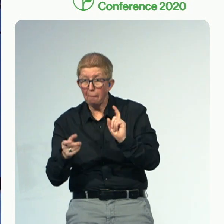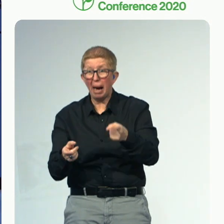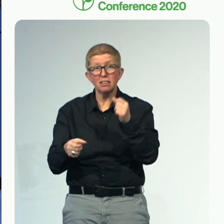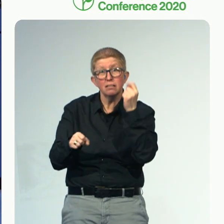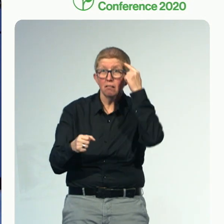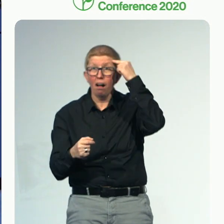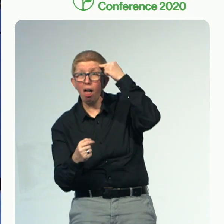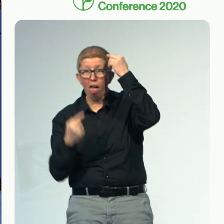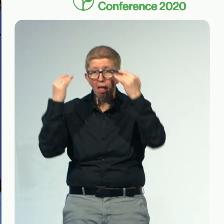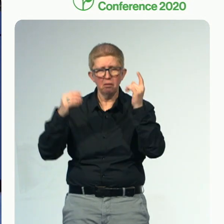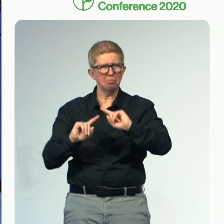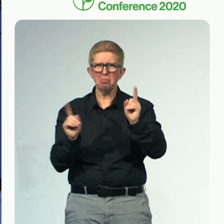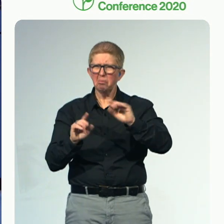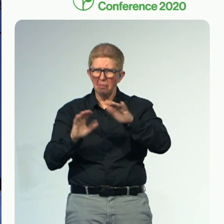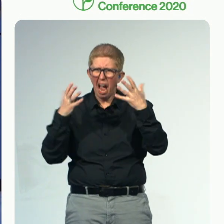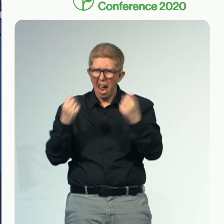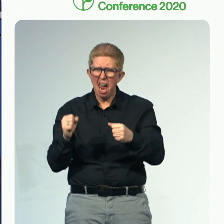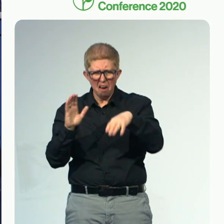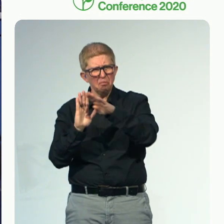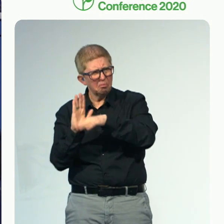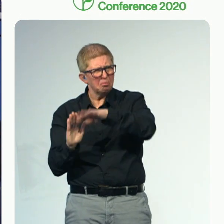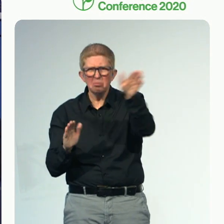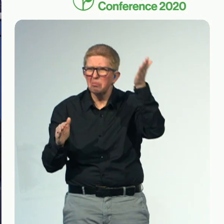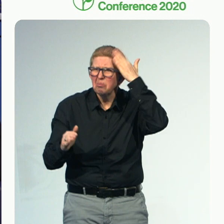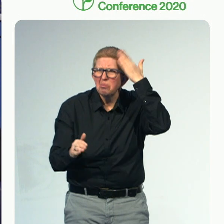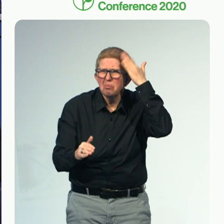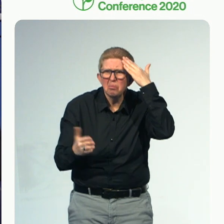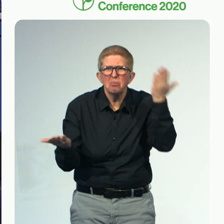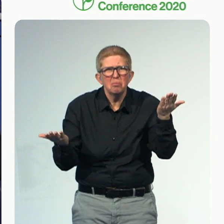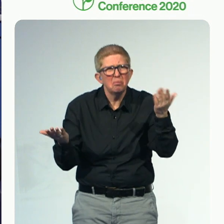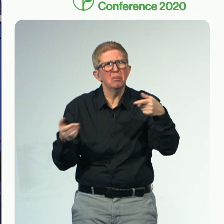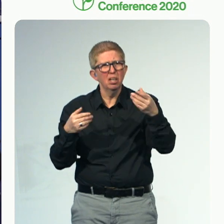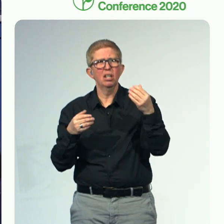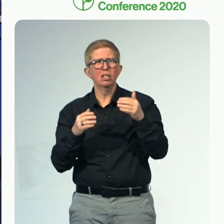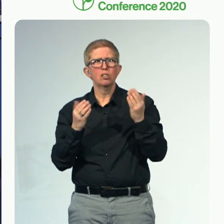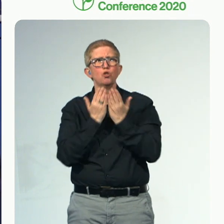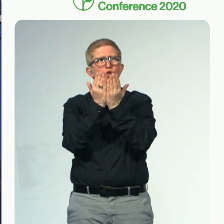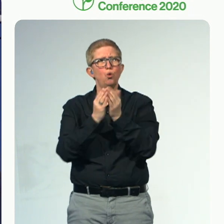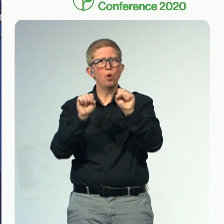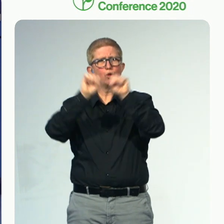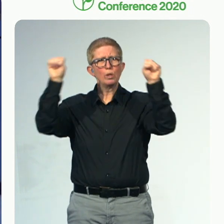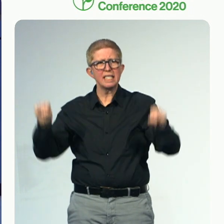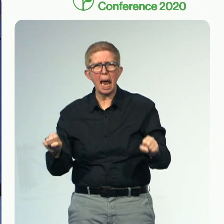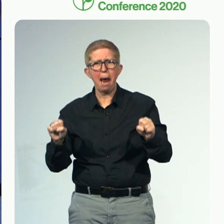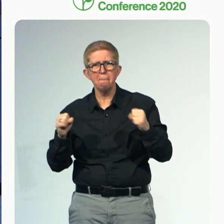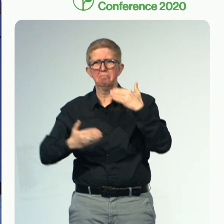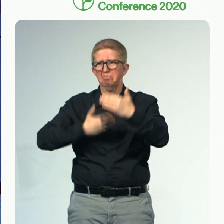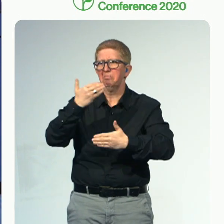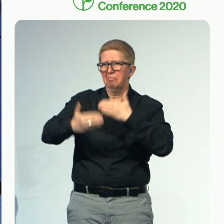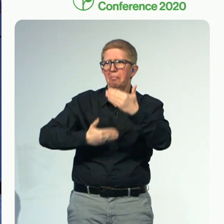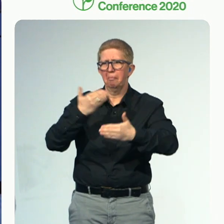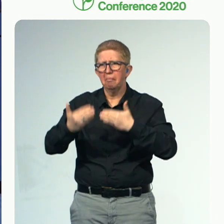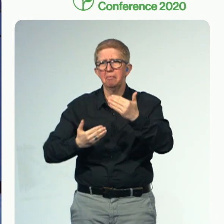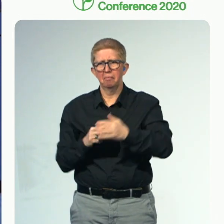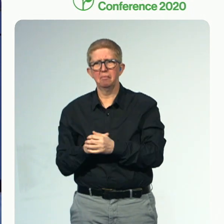every country, there is an established school system, an established school system mostly consisting of mainstream schools and